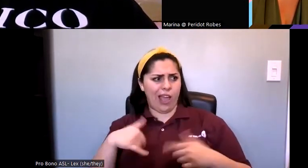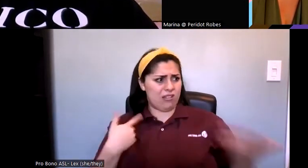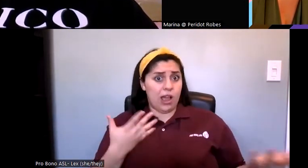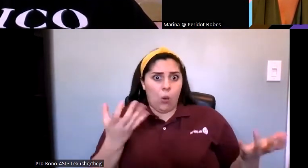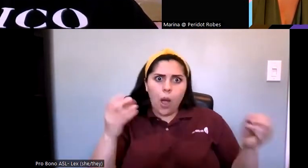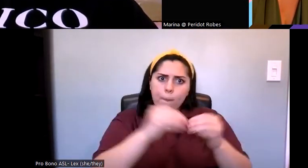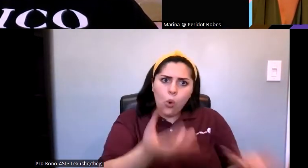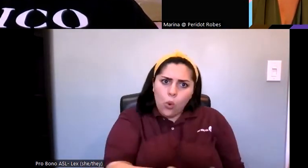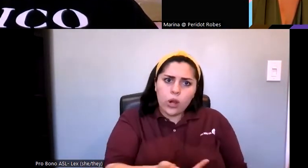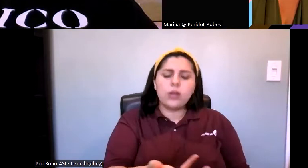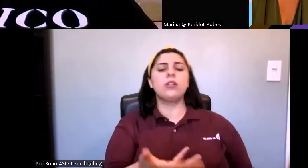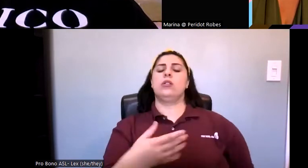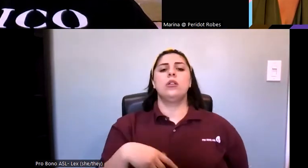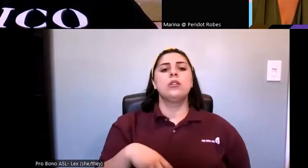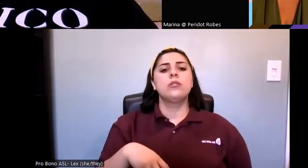sizes